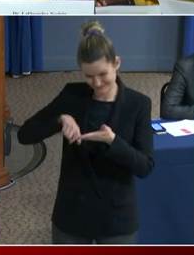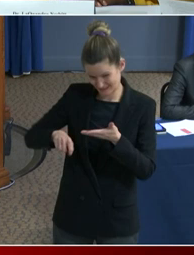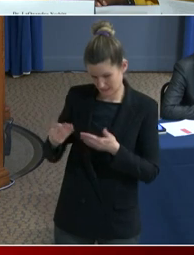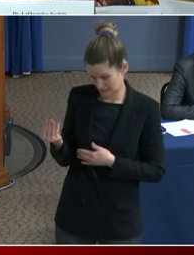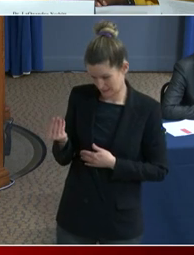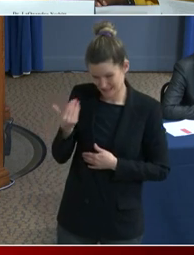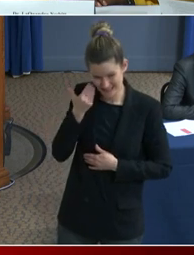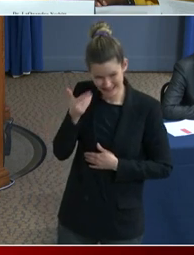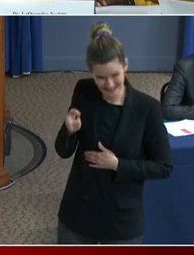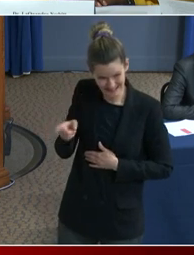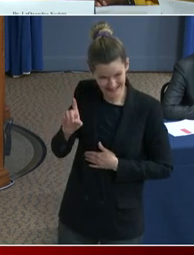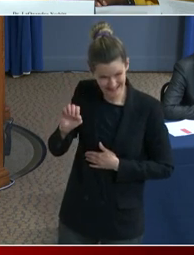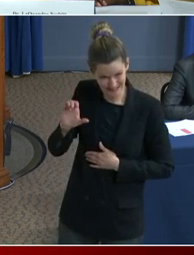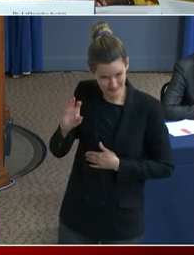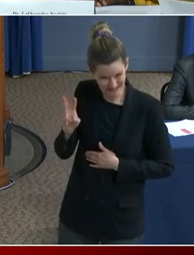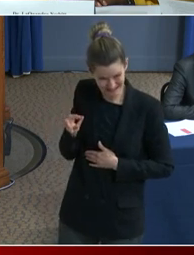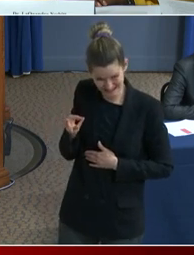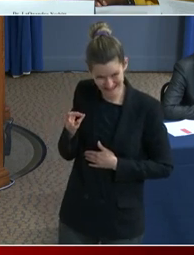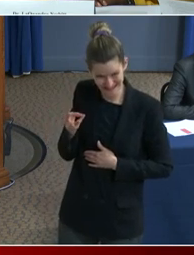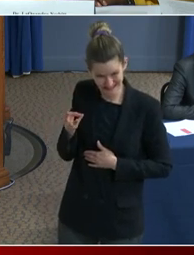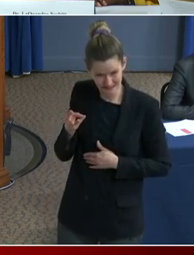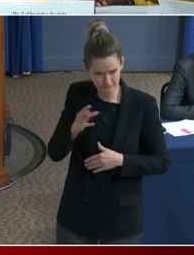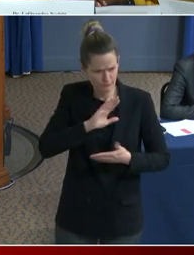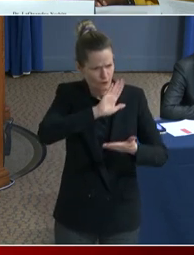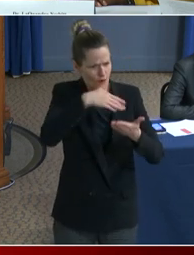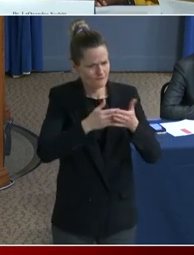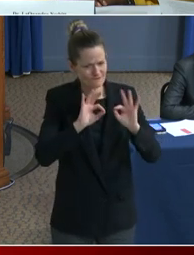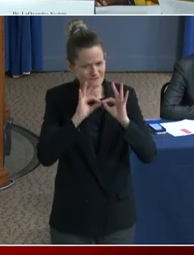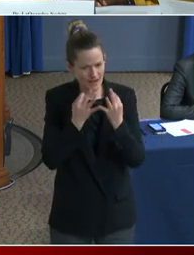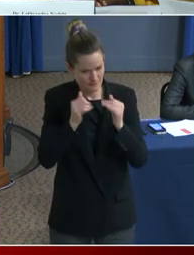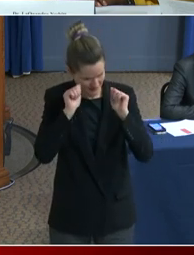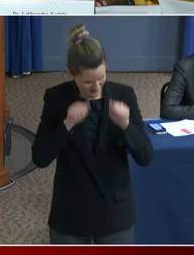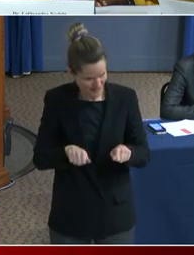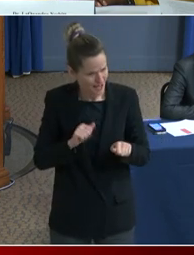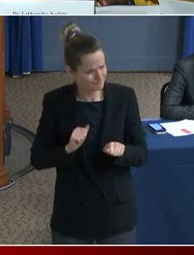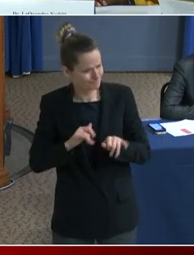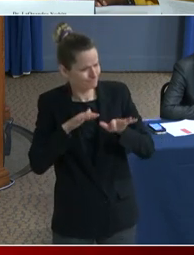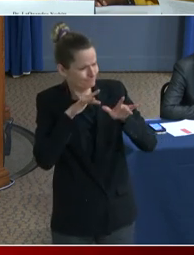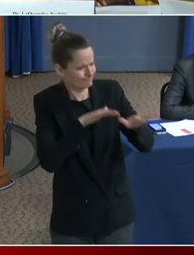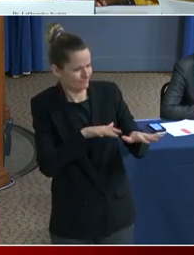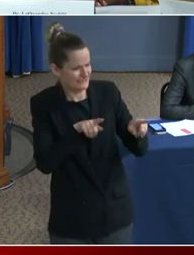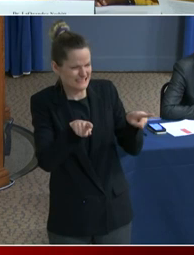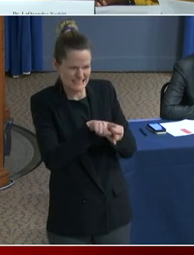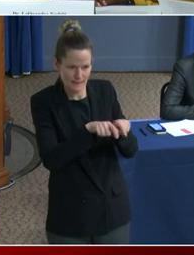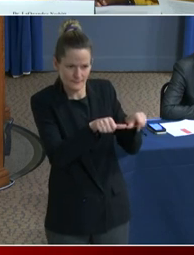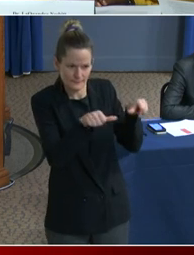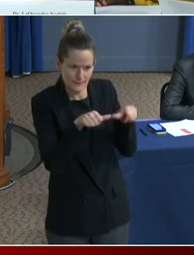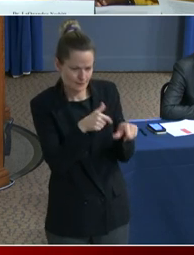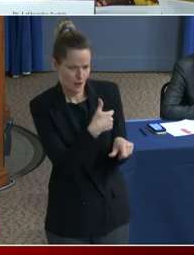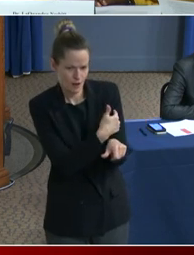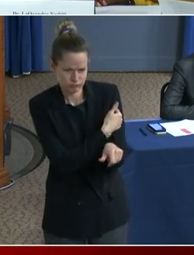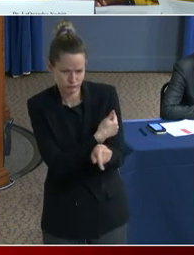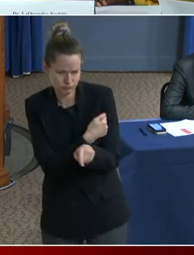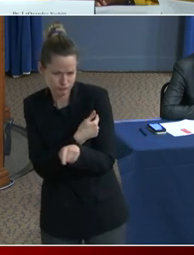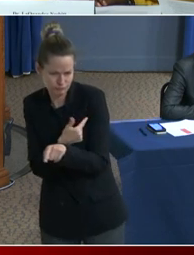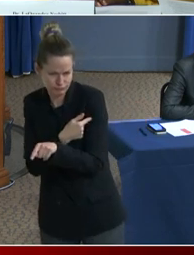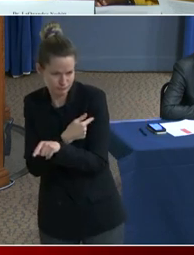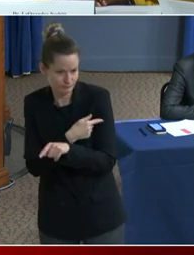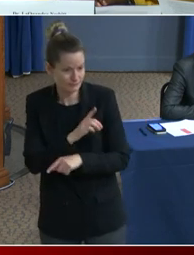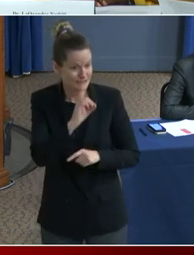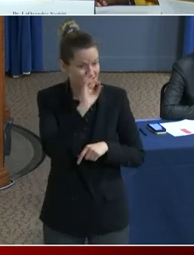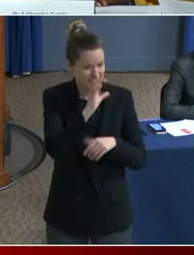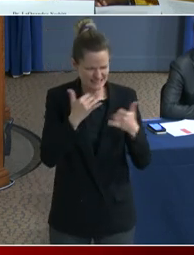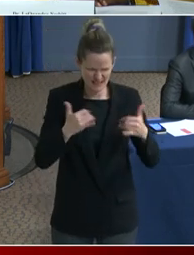can get vaccinated at the same site, at our District of Columbia sponsored and partnership sites. So that means